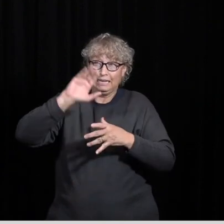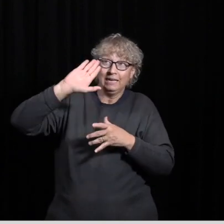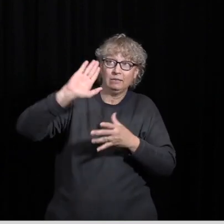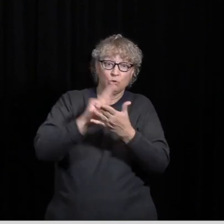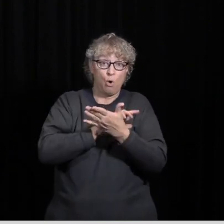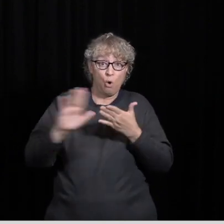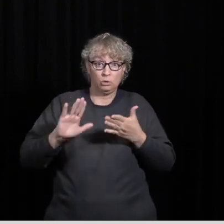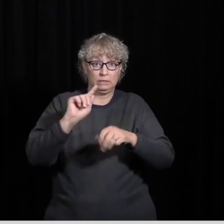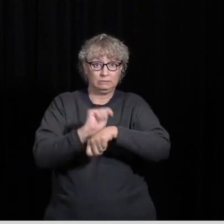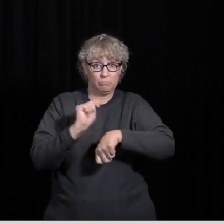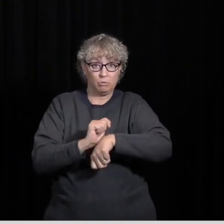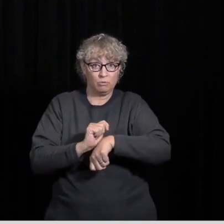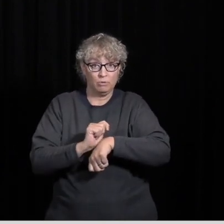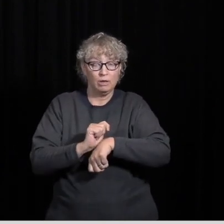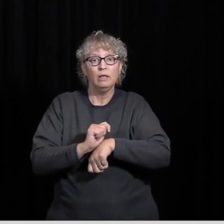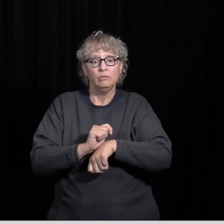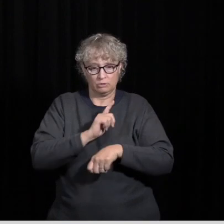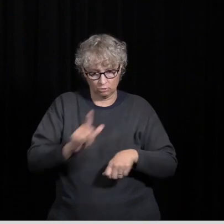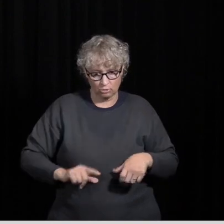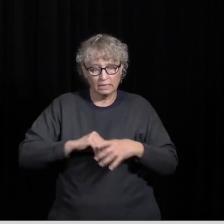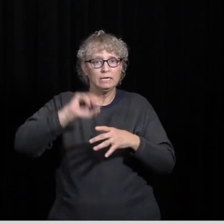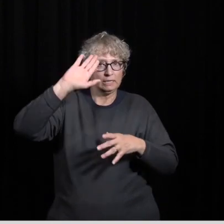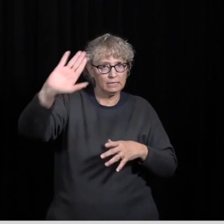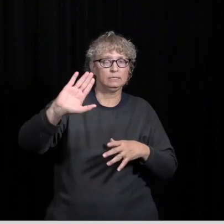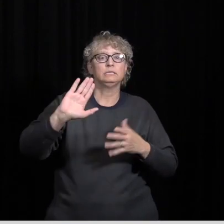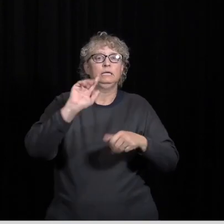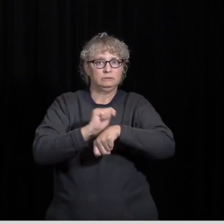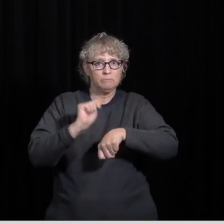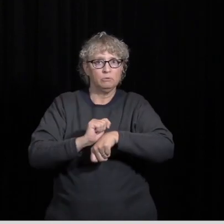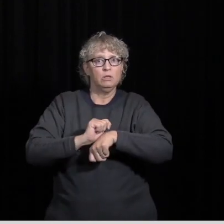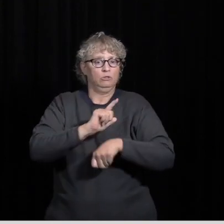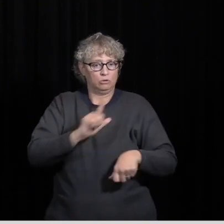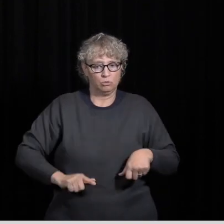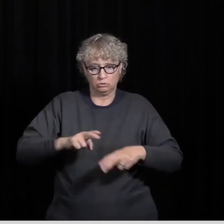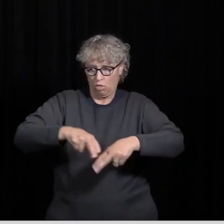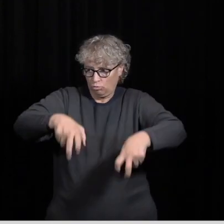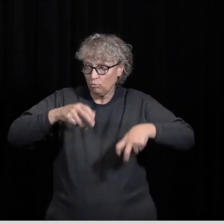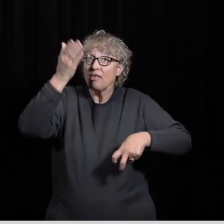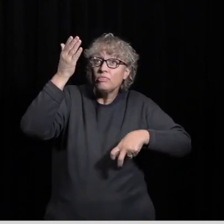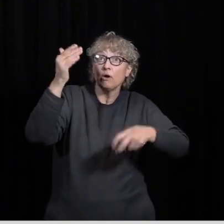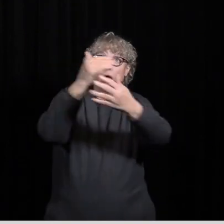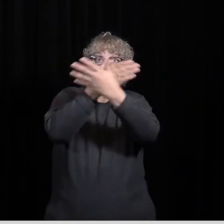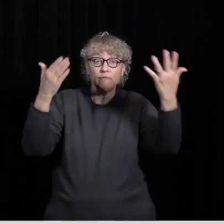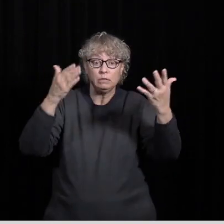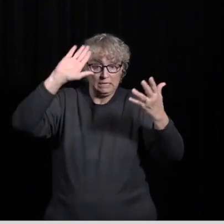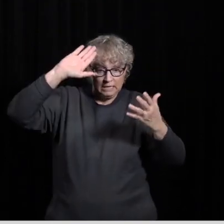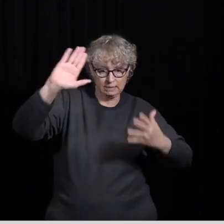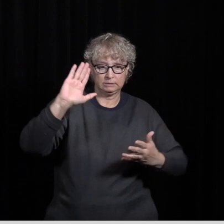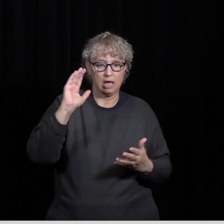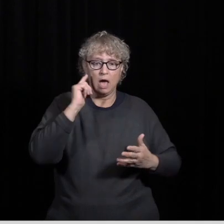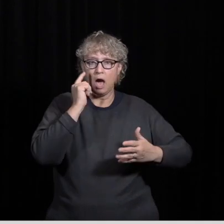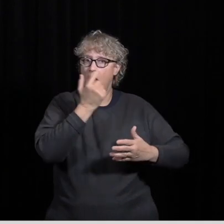temple. It's the response to the antagonist. The Lord is in His holy temple. The Lord's throne is in heaven. His eyes see, His